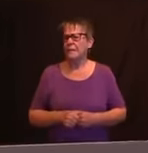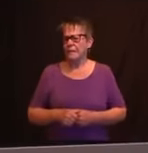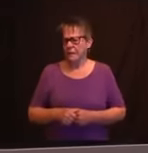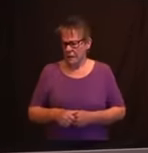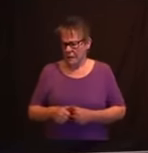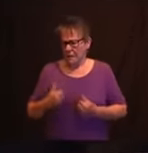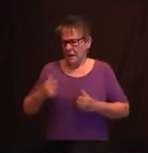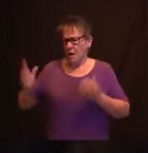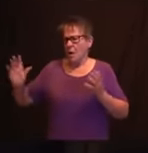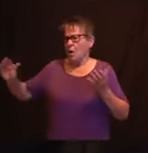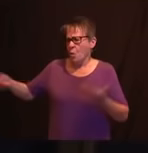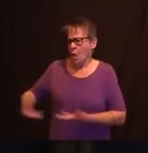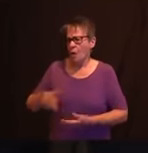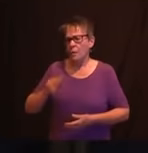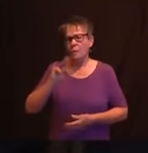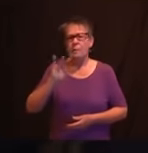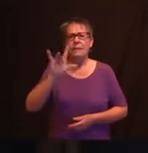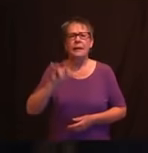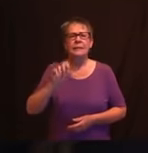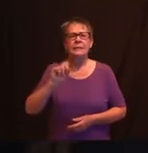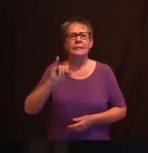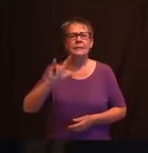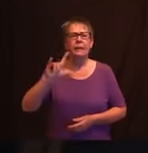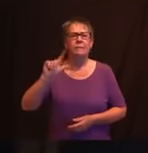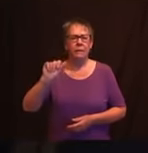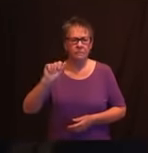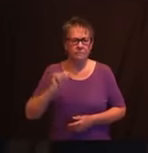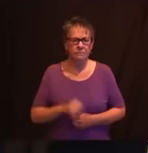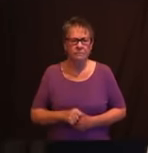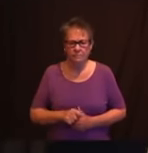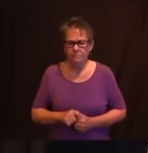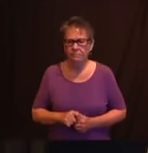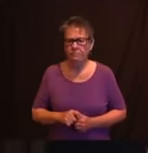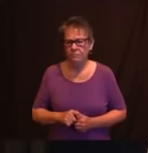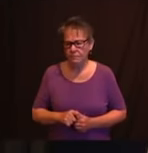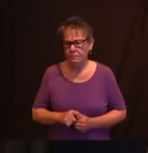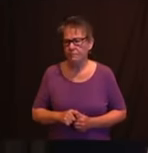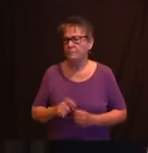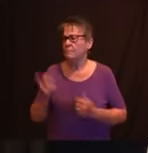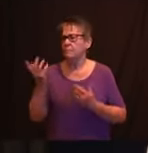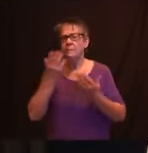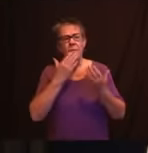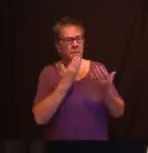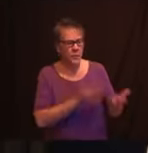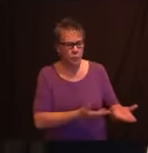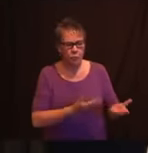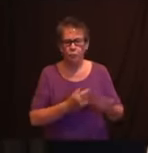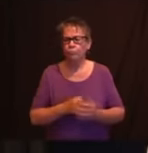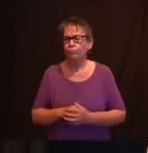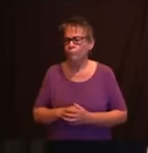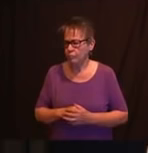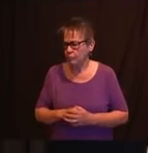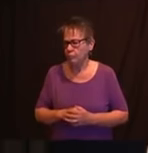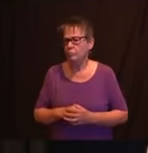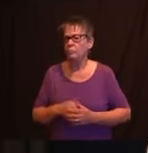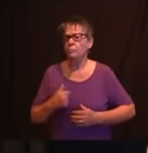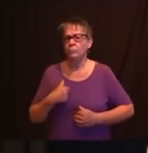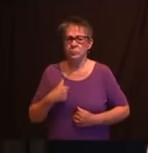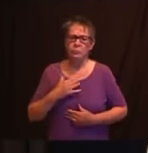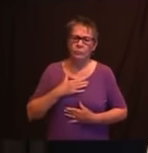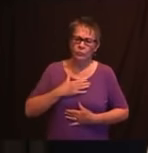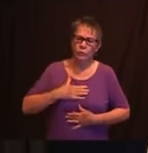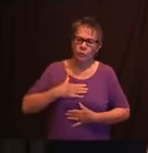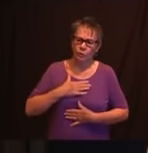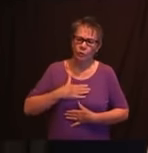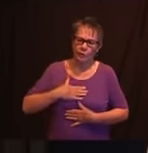Thank you, Governor, and I have to appreciate your generosity. I'm someone who has a difficult time tolerating lateness, and